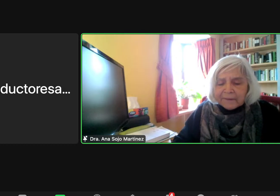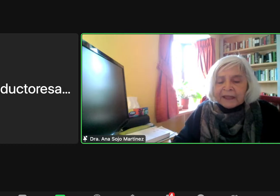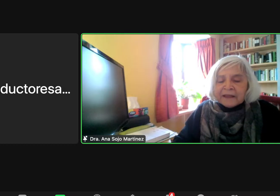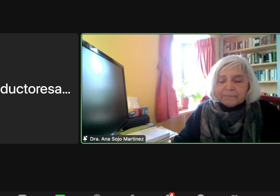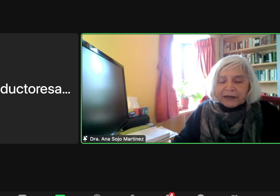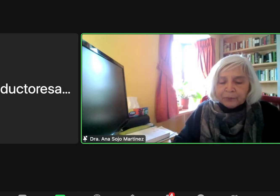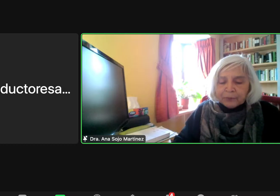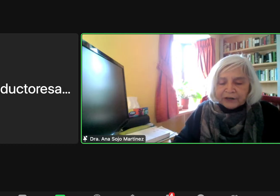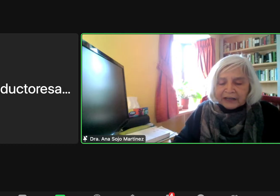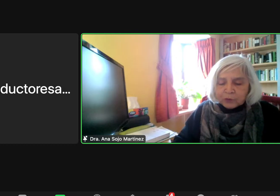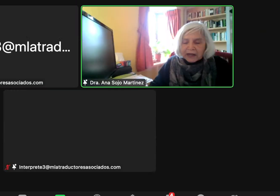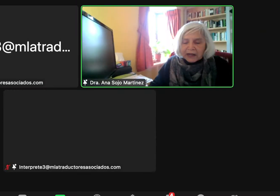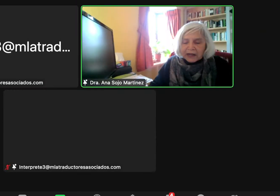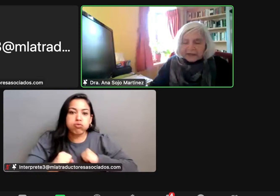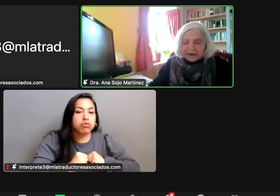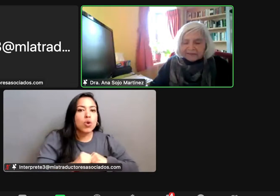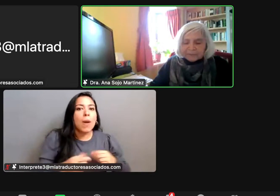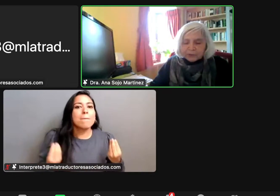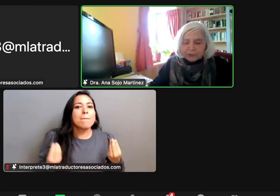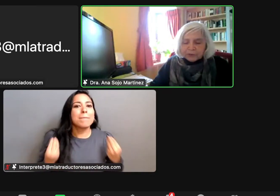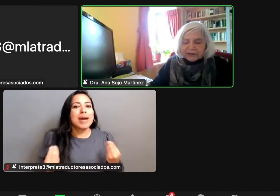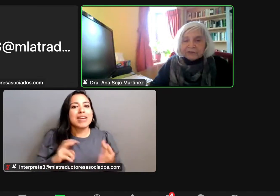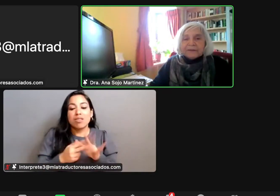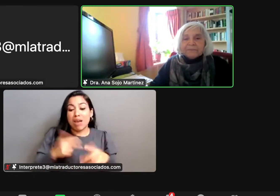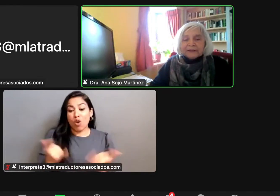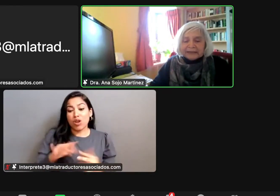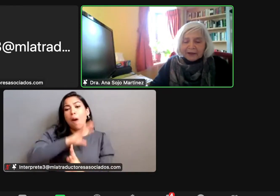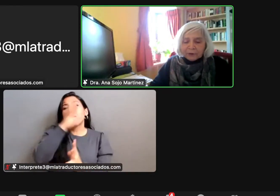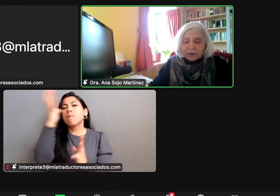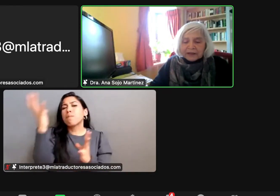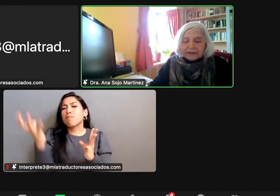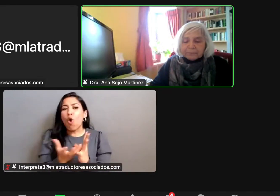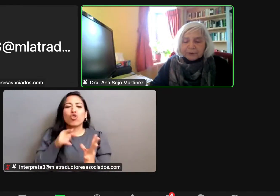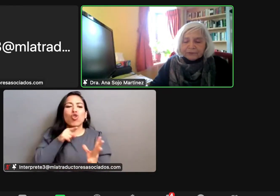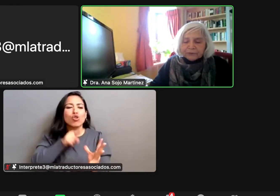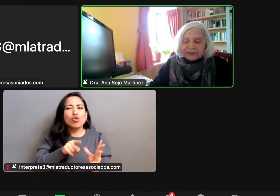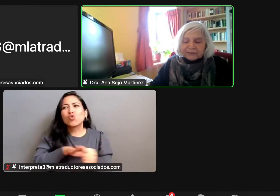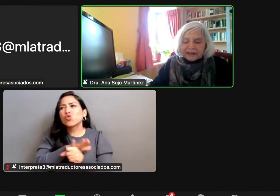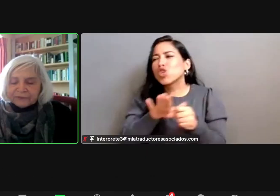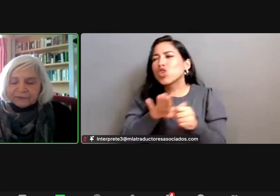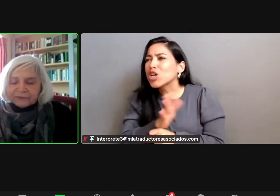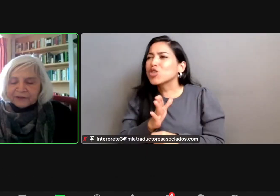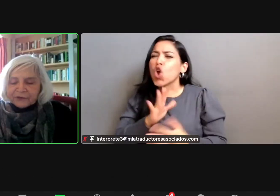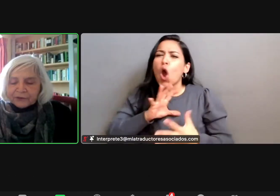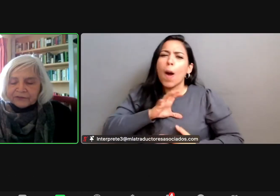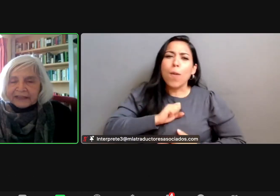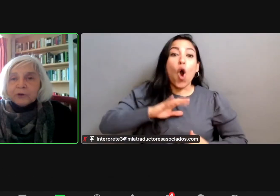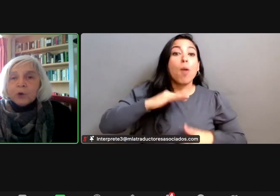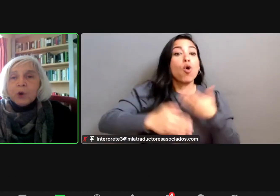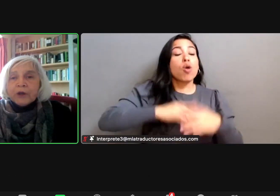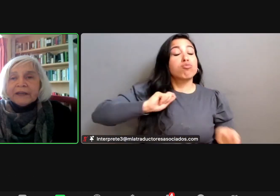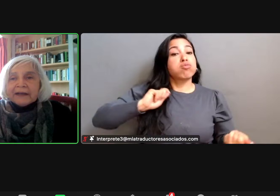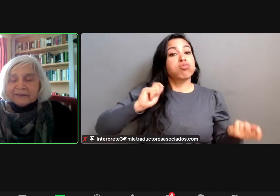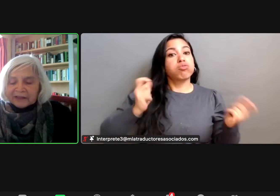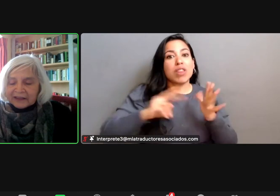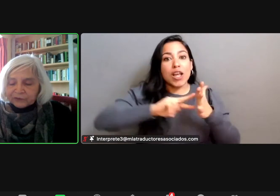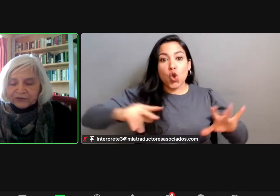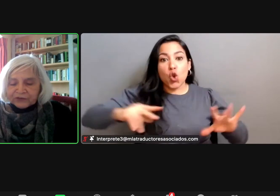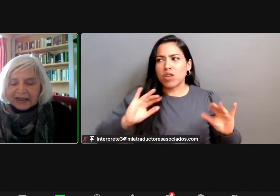levels to be more agile, to be able to act in this world that has